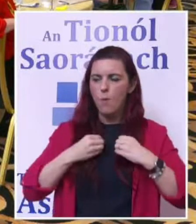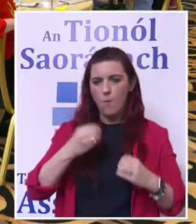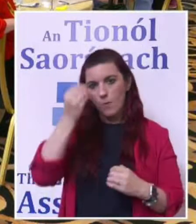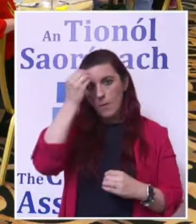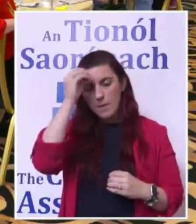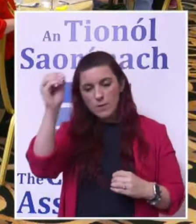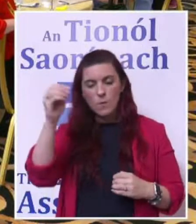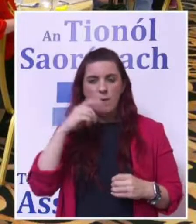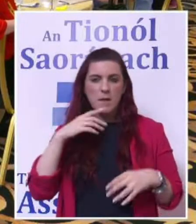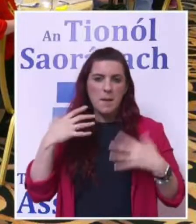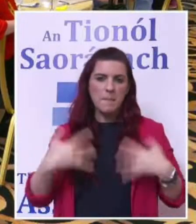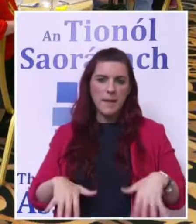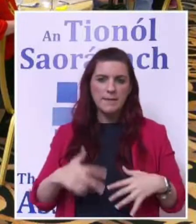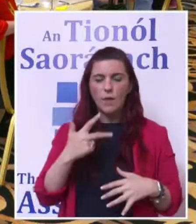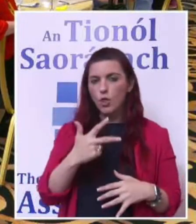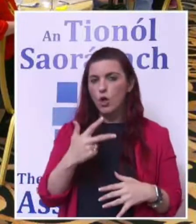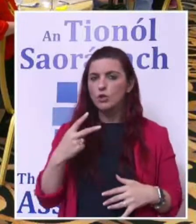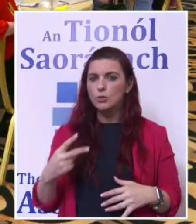remarkable 32